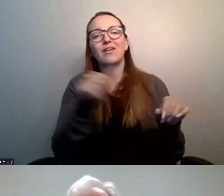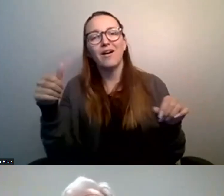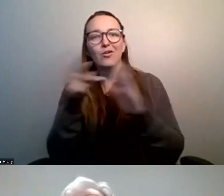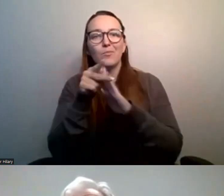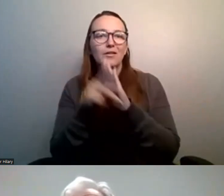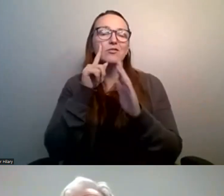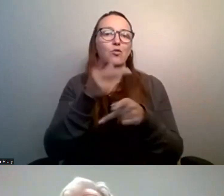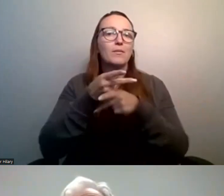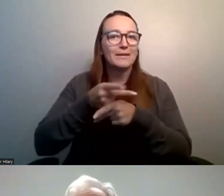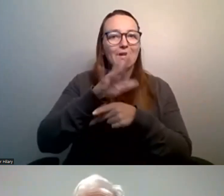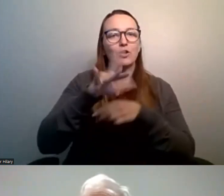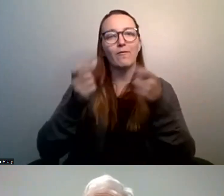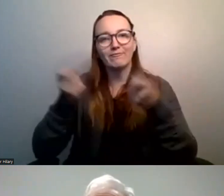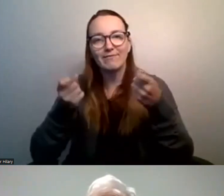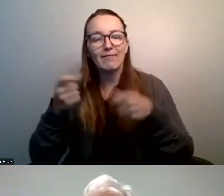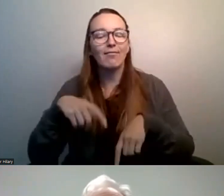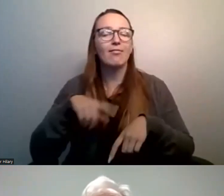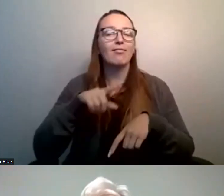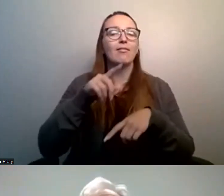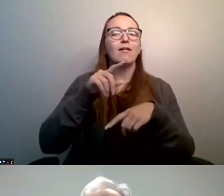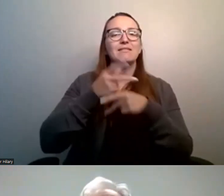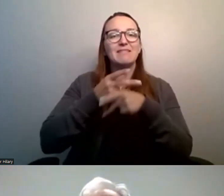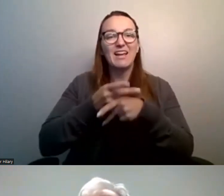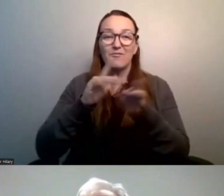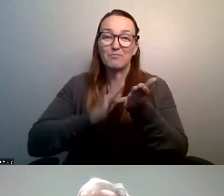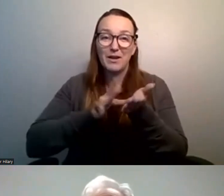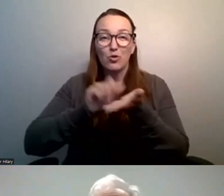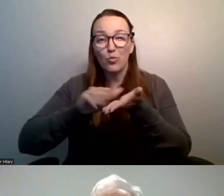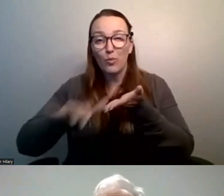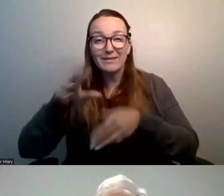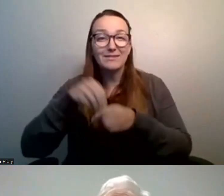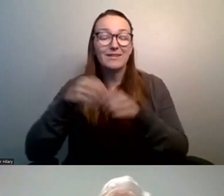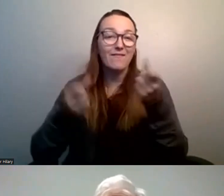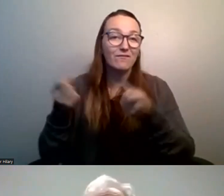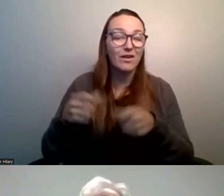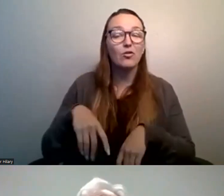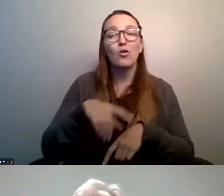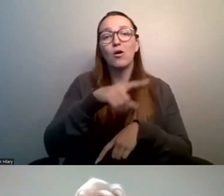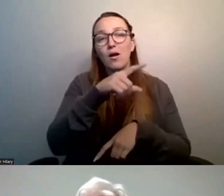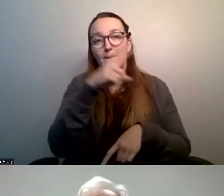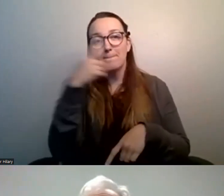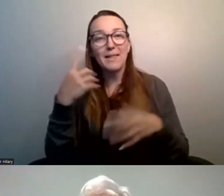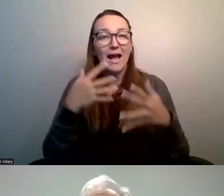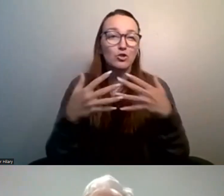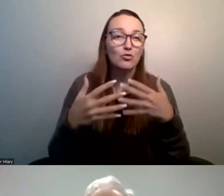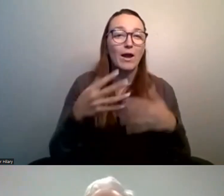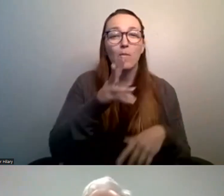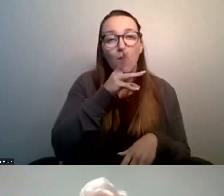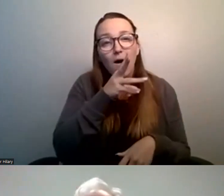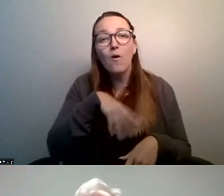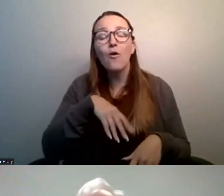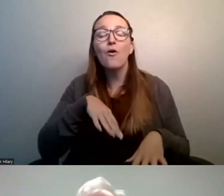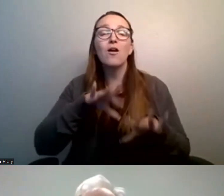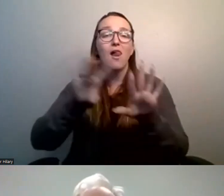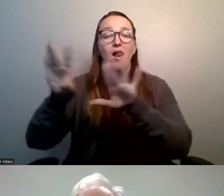vehicle, how do you take care of medical waste on a vehicle, how do you take care of black and gray water, and how do you do all these things